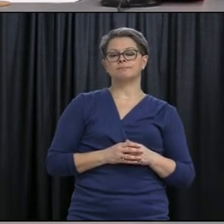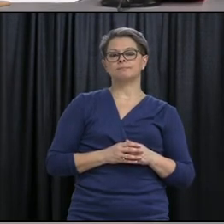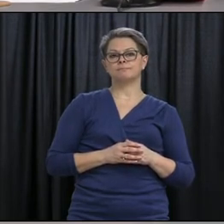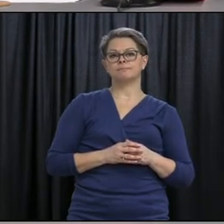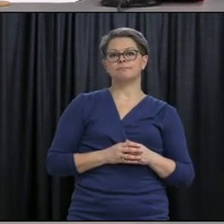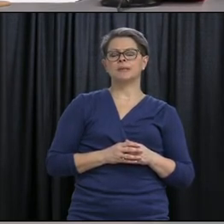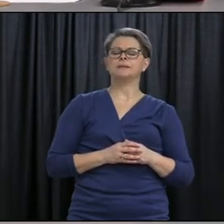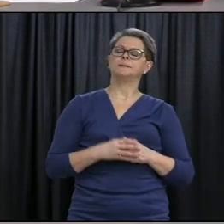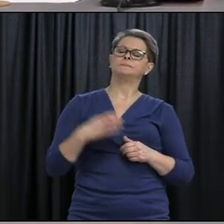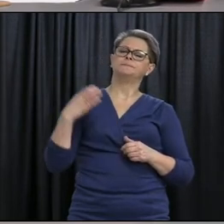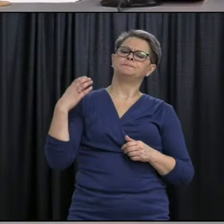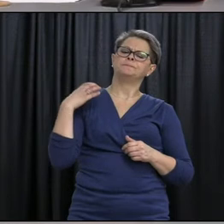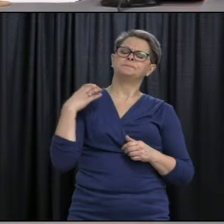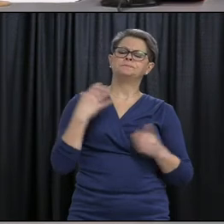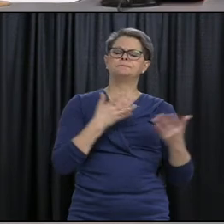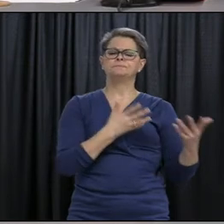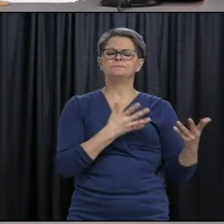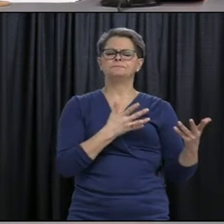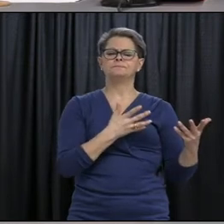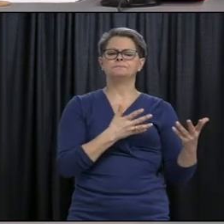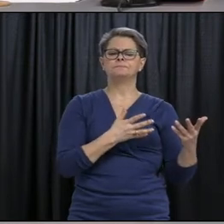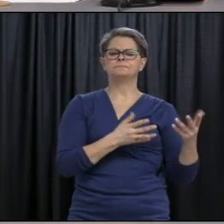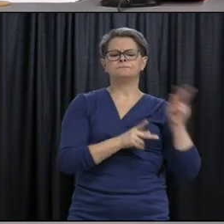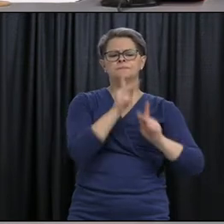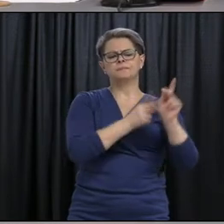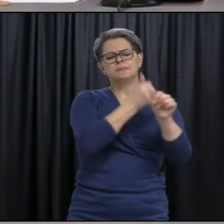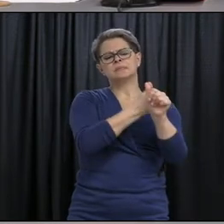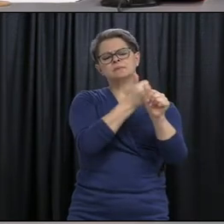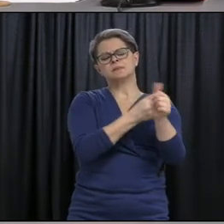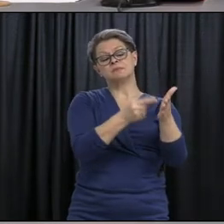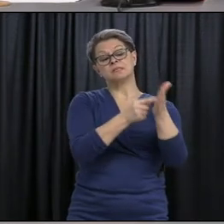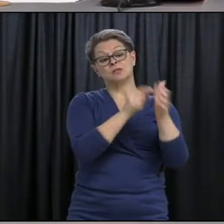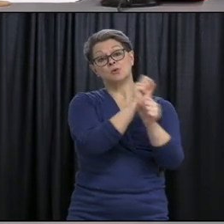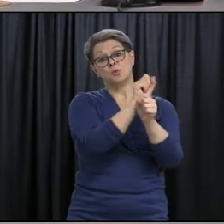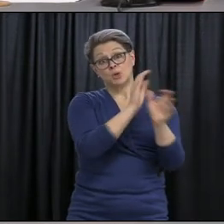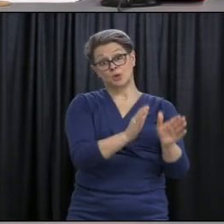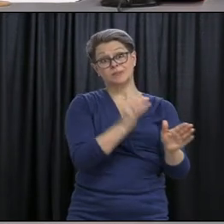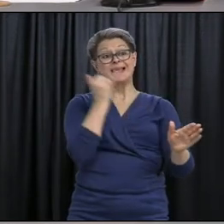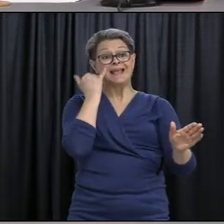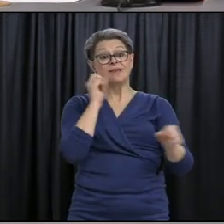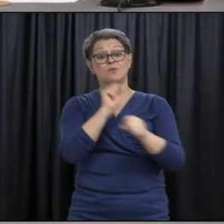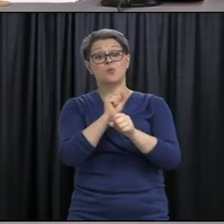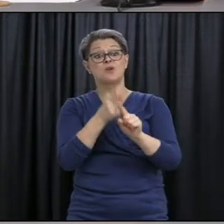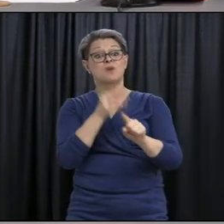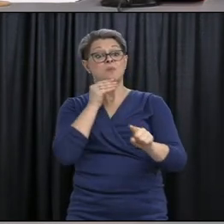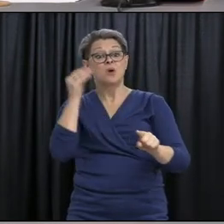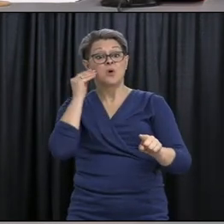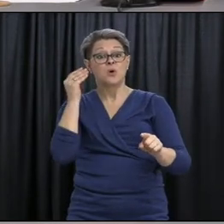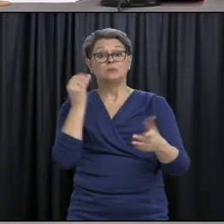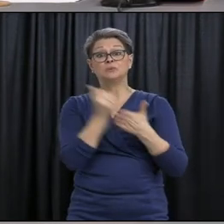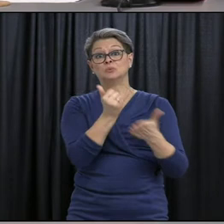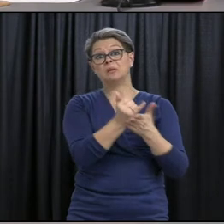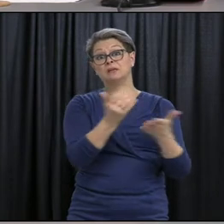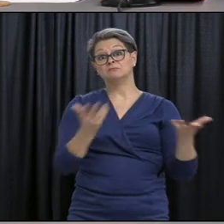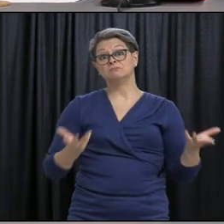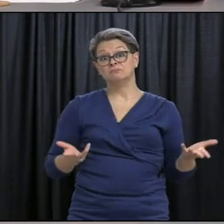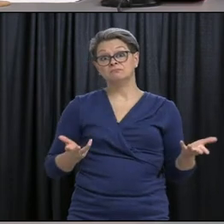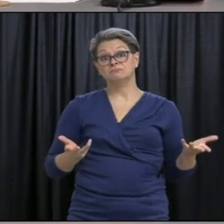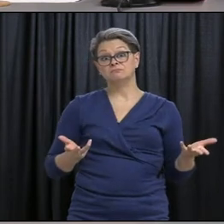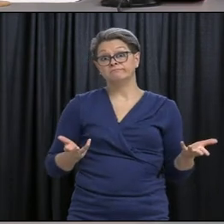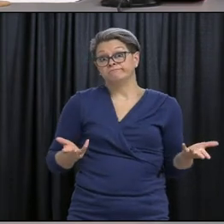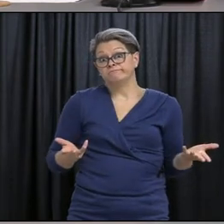that the people who are essential workers and they work from home are out of luck when it comes to this. Is that